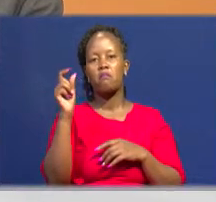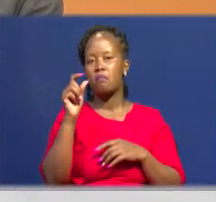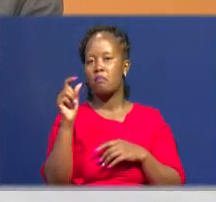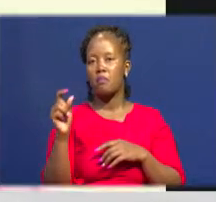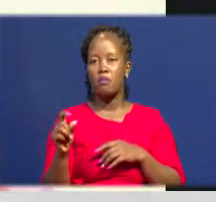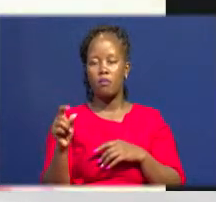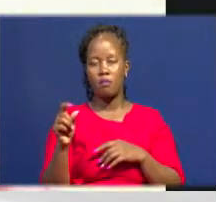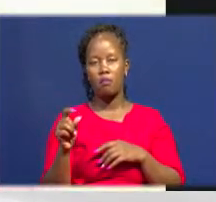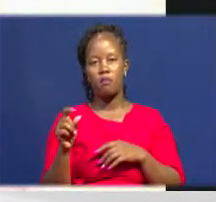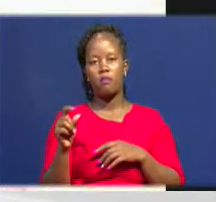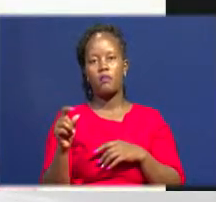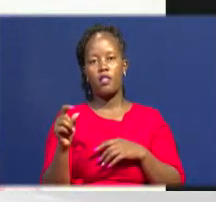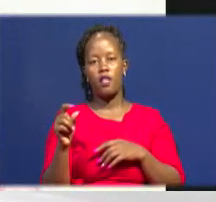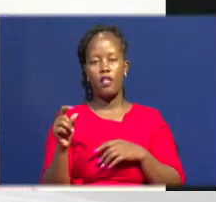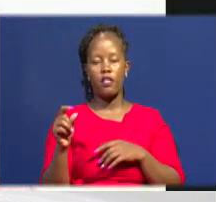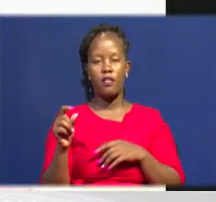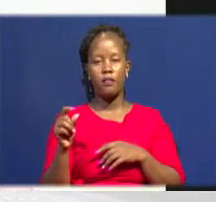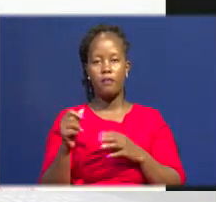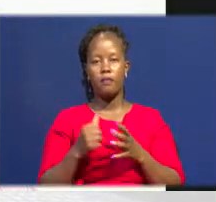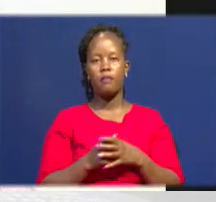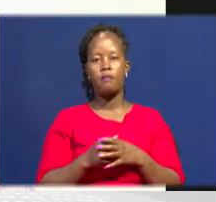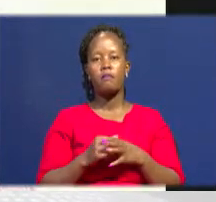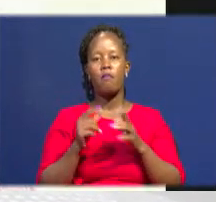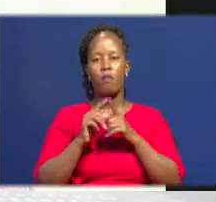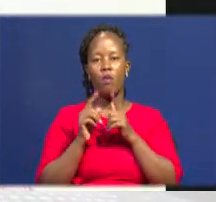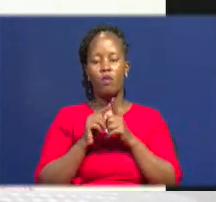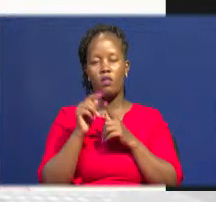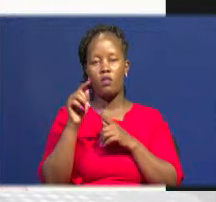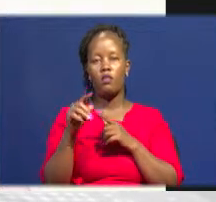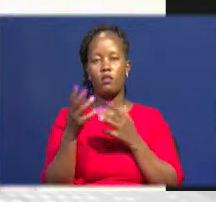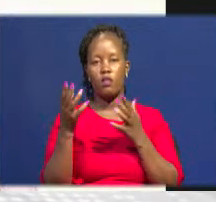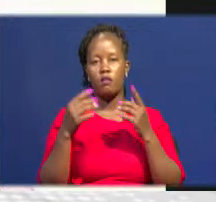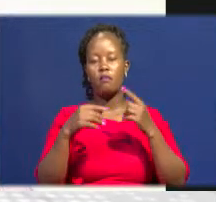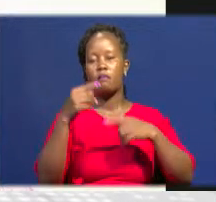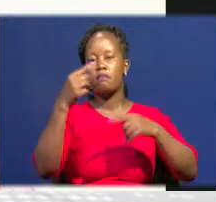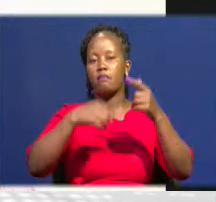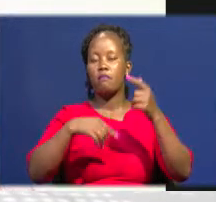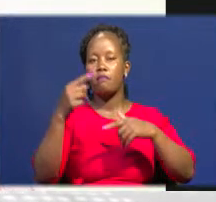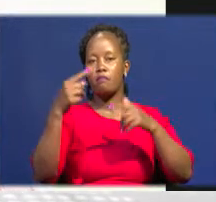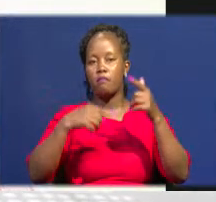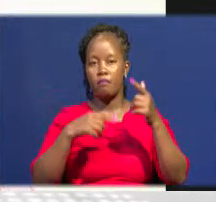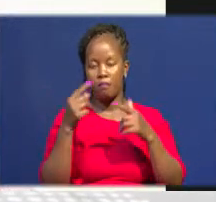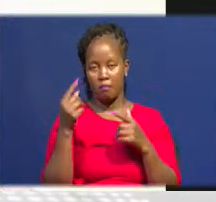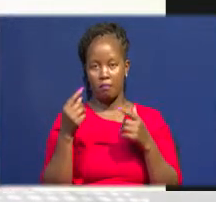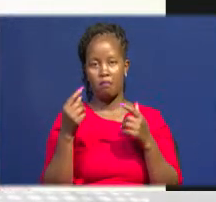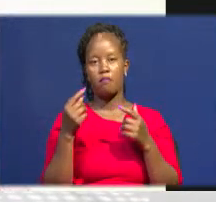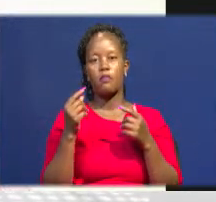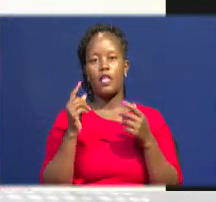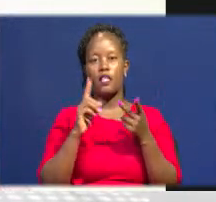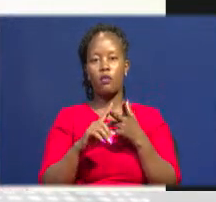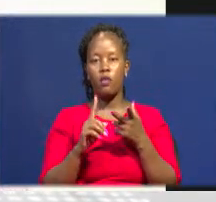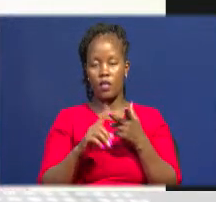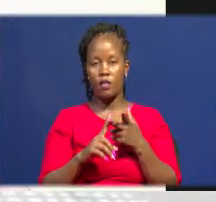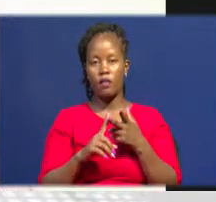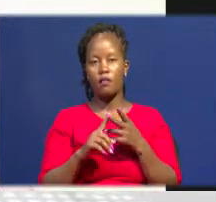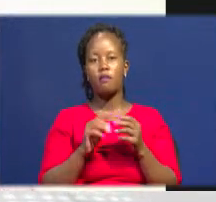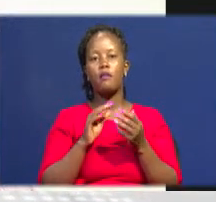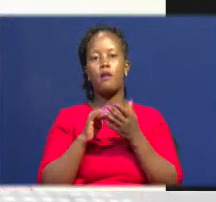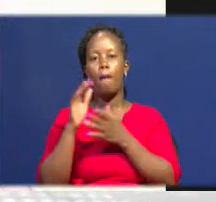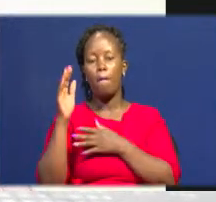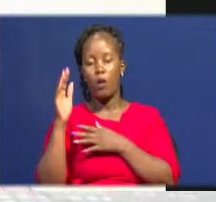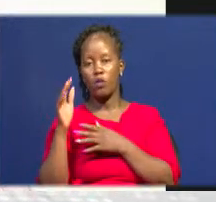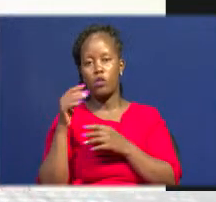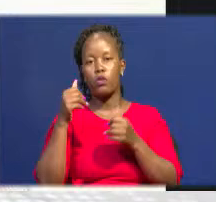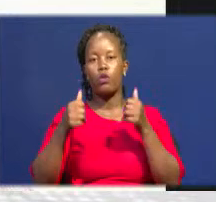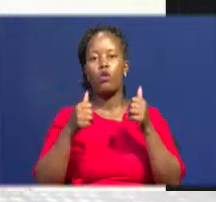I will start by saying that the Western is very competitive. Every county has had its games.